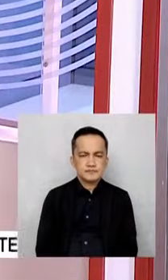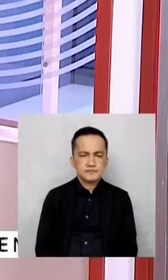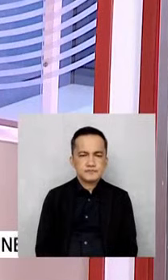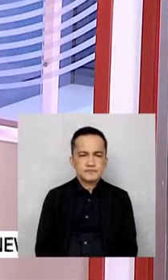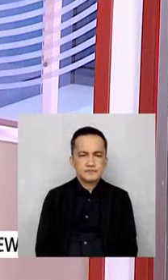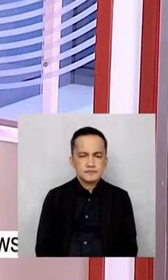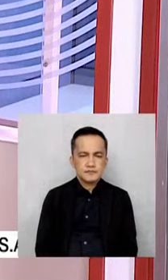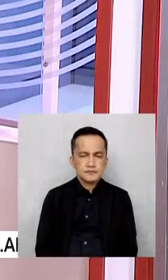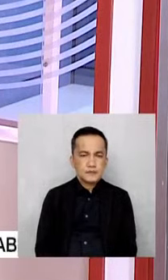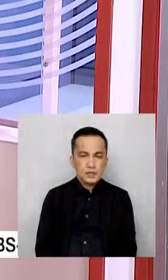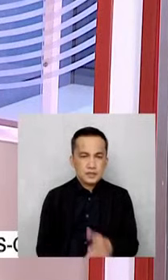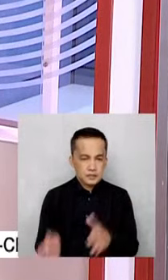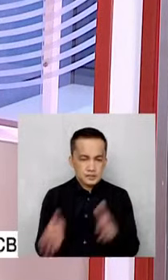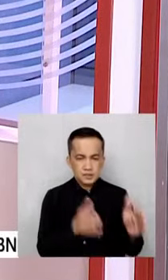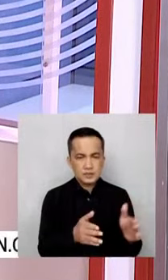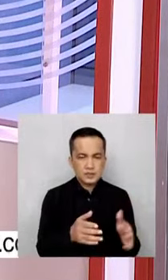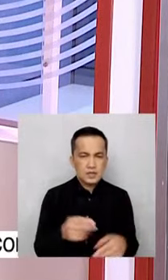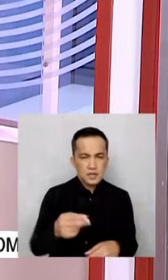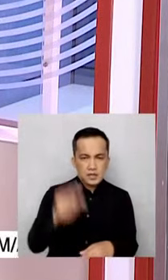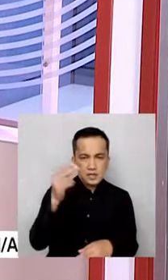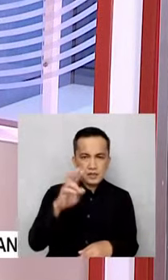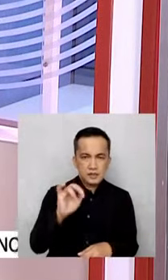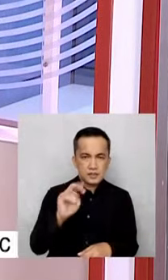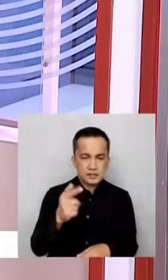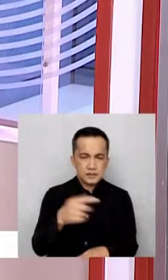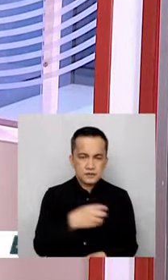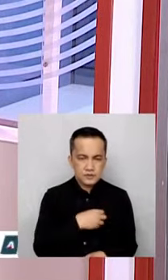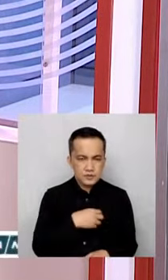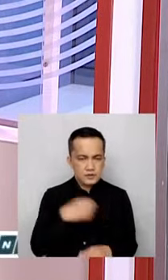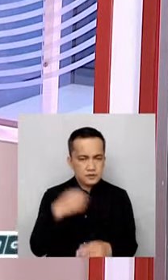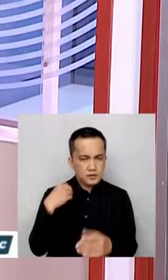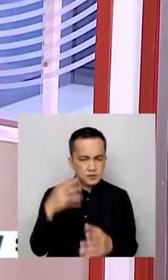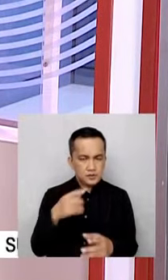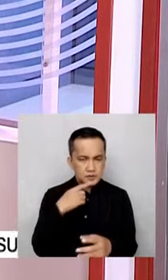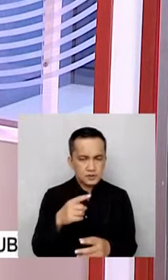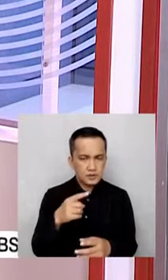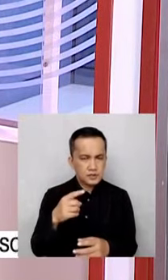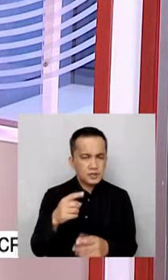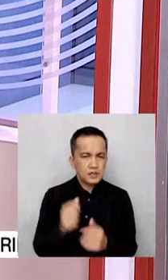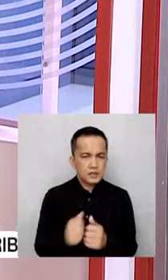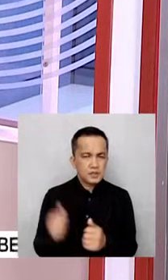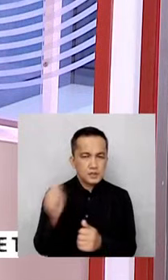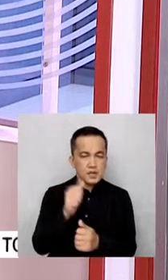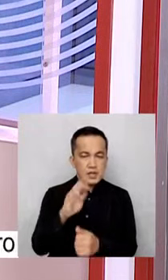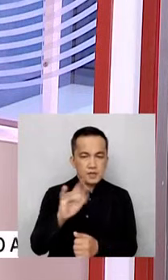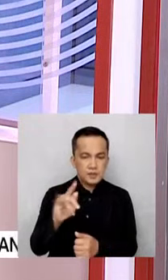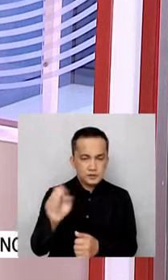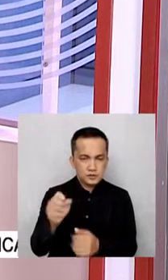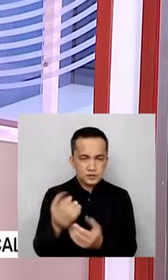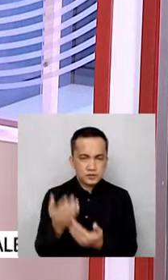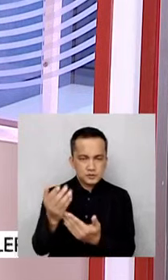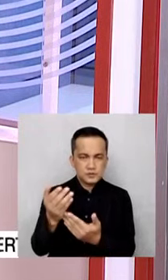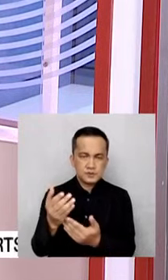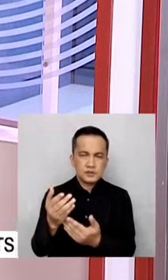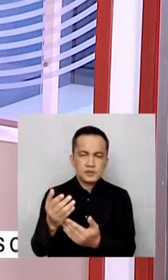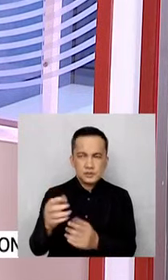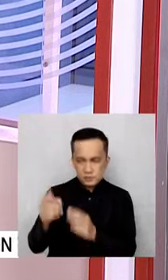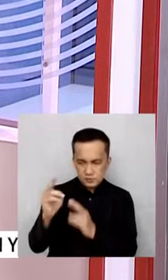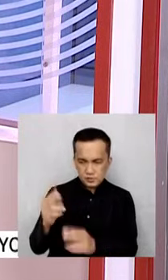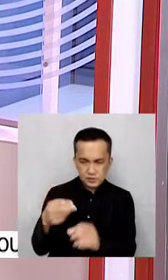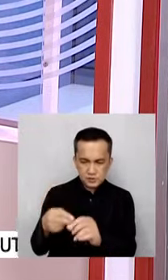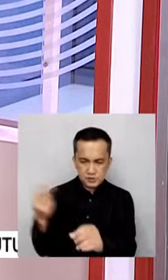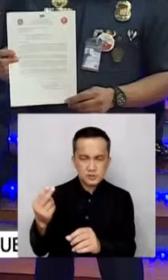In other news, more high-ranking police officials heed the call of Interior Secretary Benhur Abydos to submit their courtesy resignation in a bid to